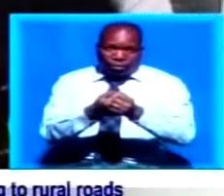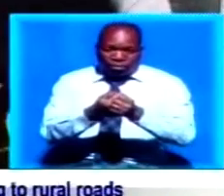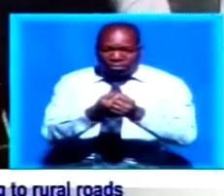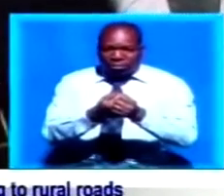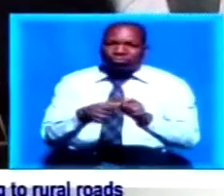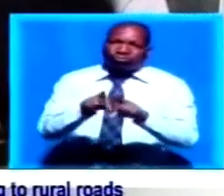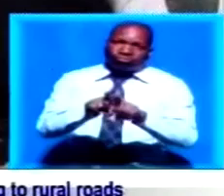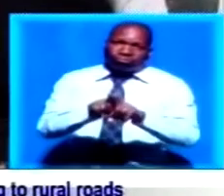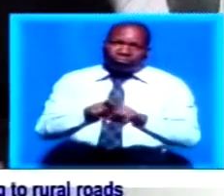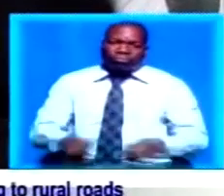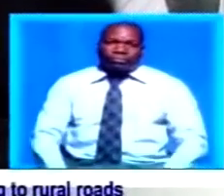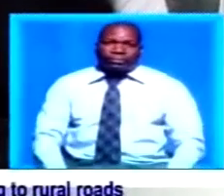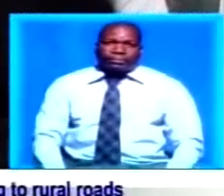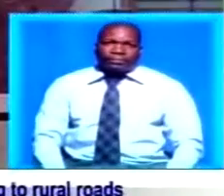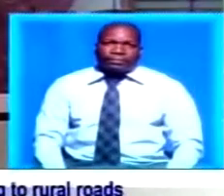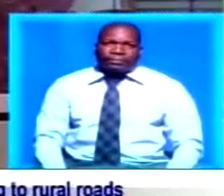gesture.